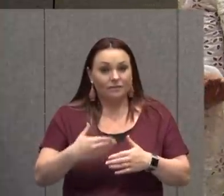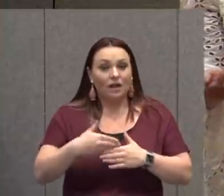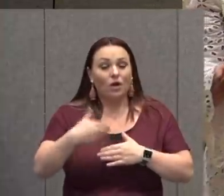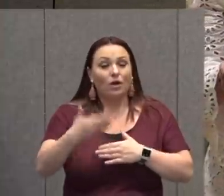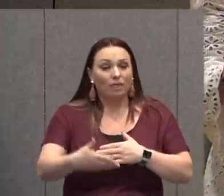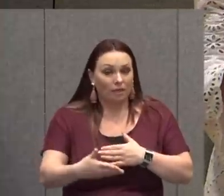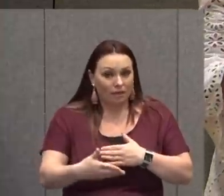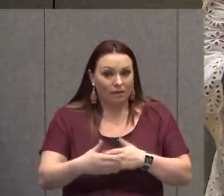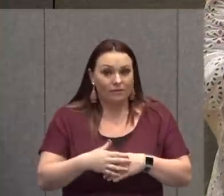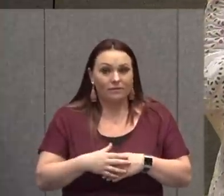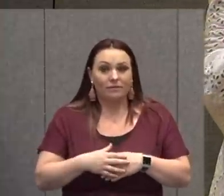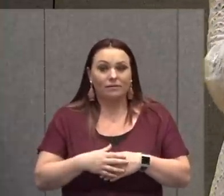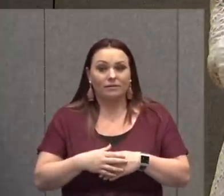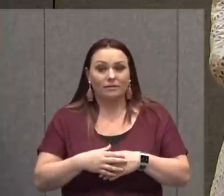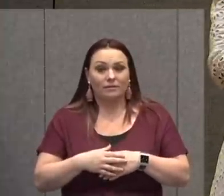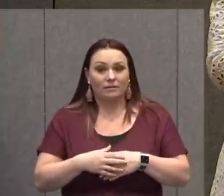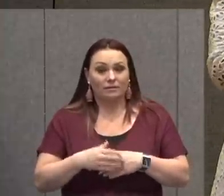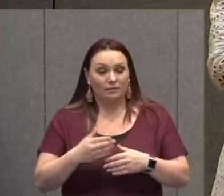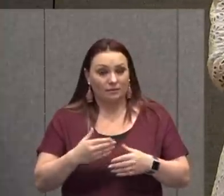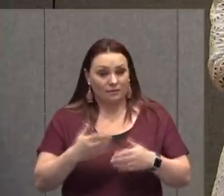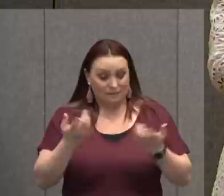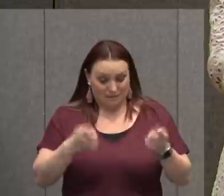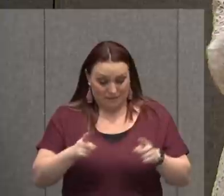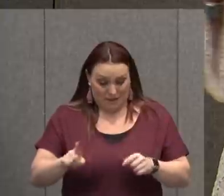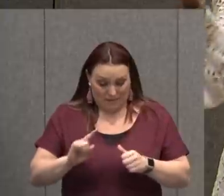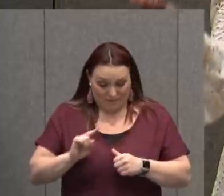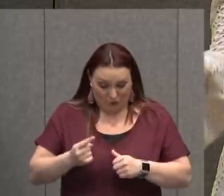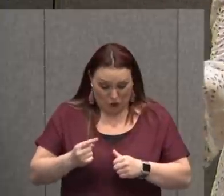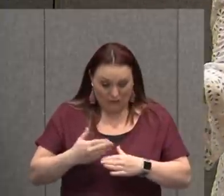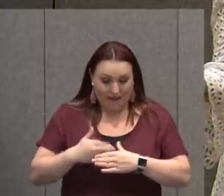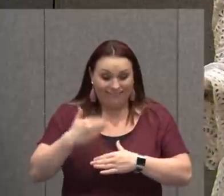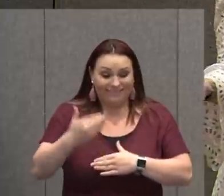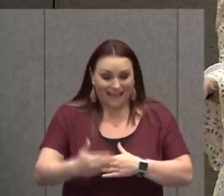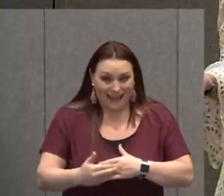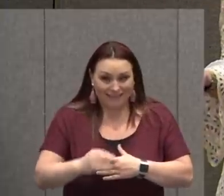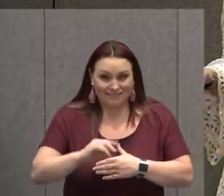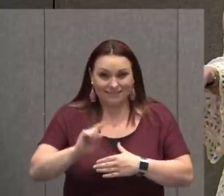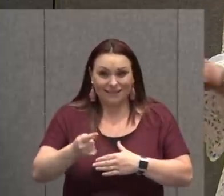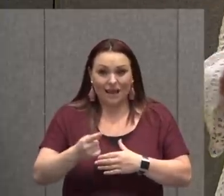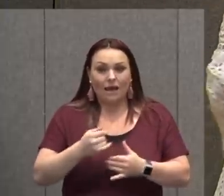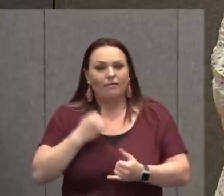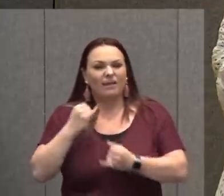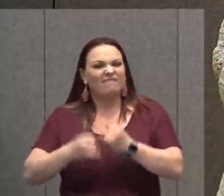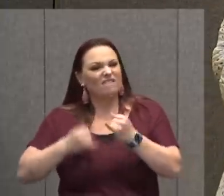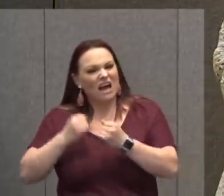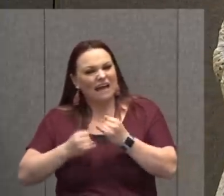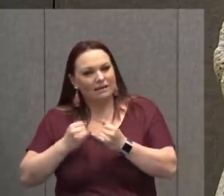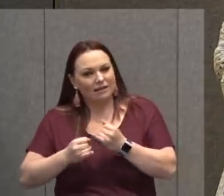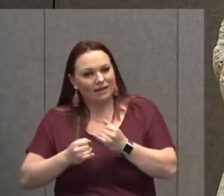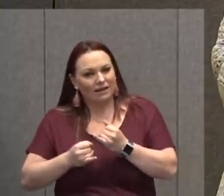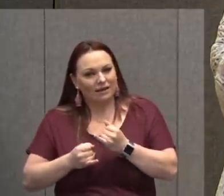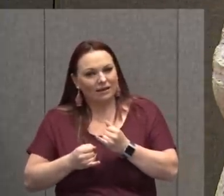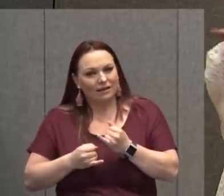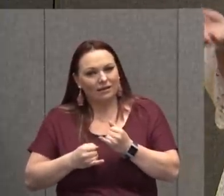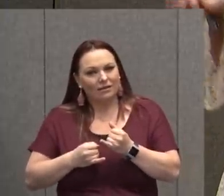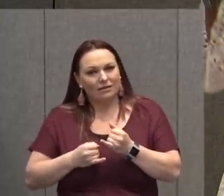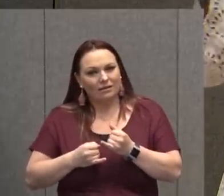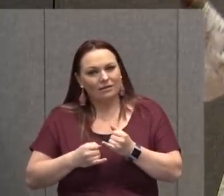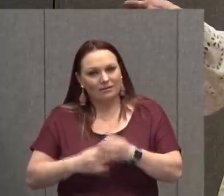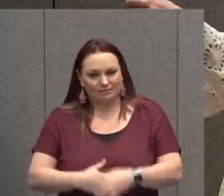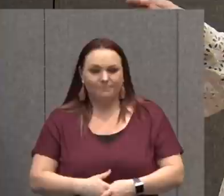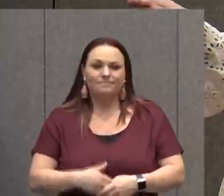something else happened. Something happened first, and then the next thing that happened. And then we'll end